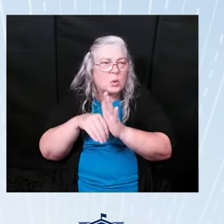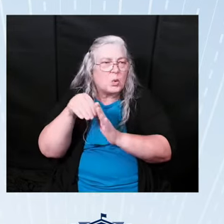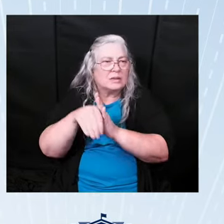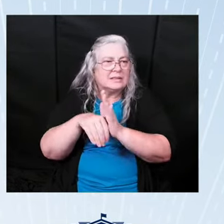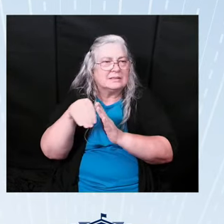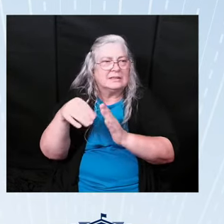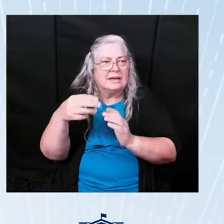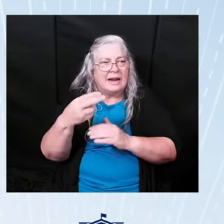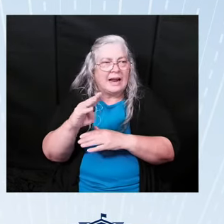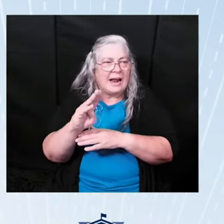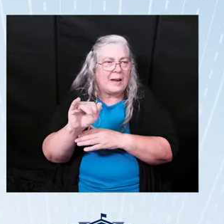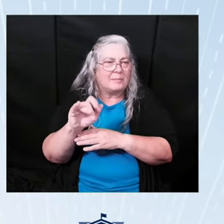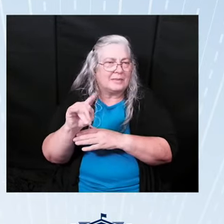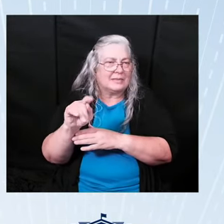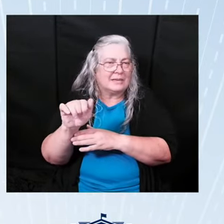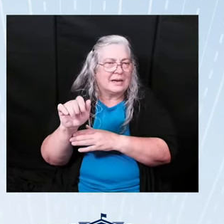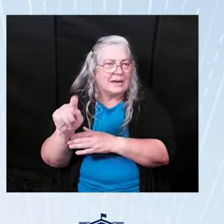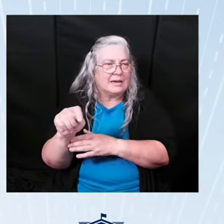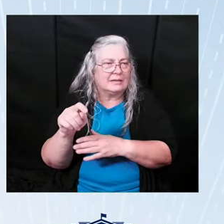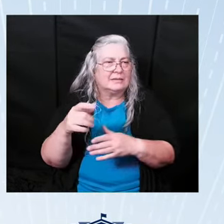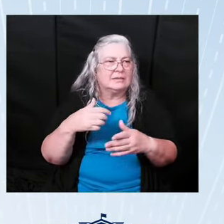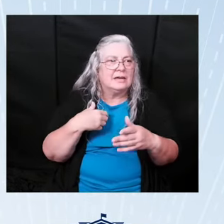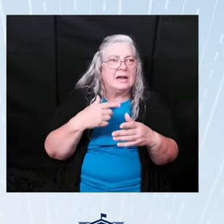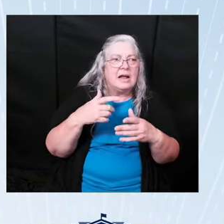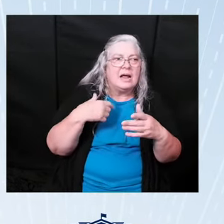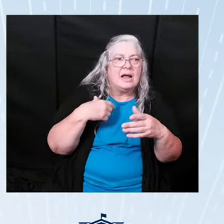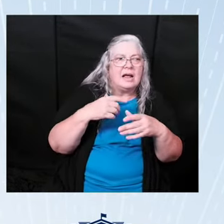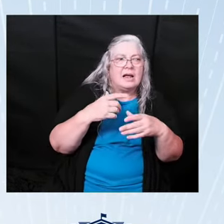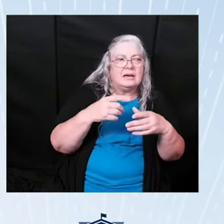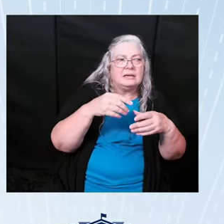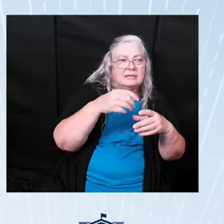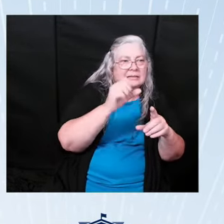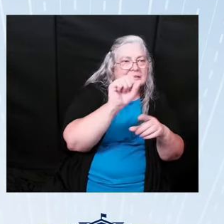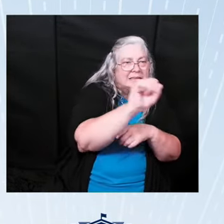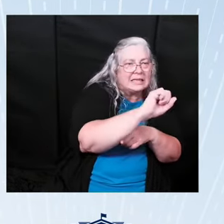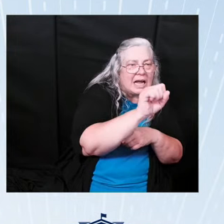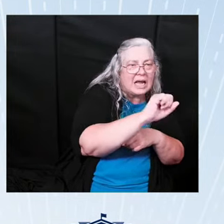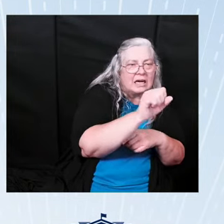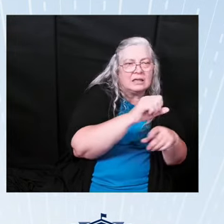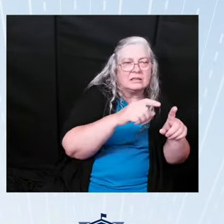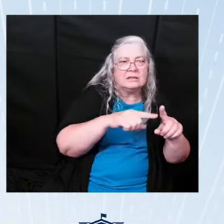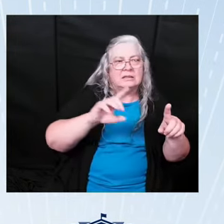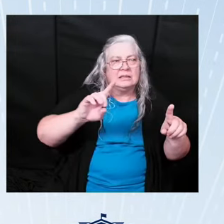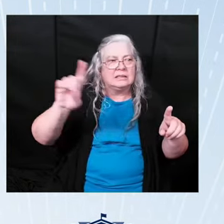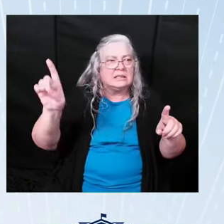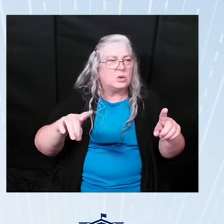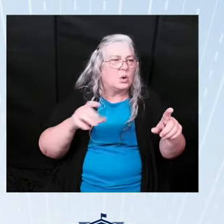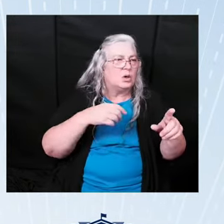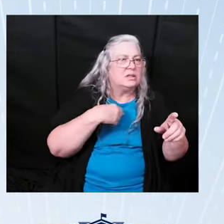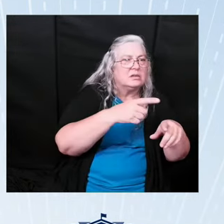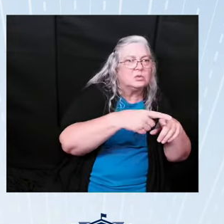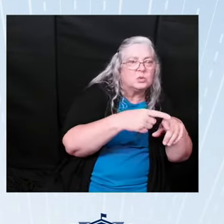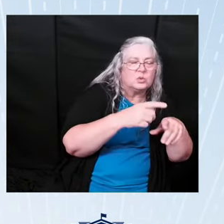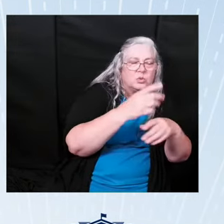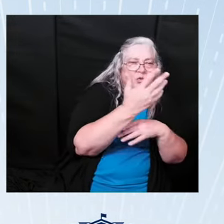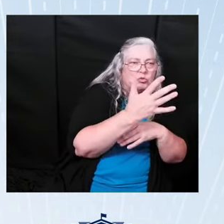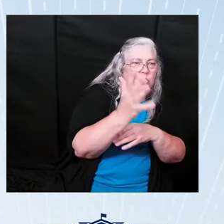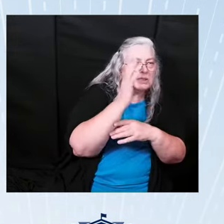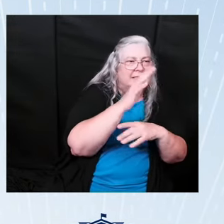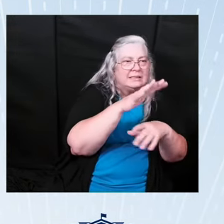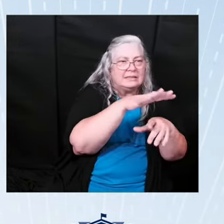Cambridge, I have seen climate mayors, my colleagues, do this work all across the country to keep their